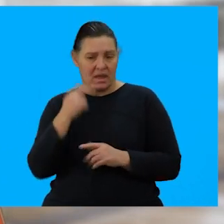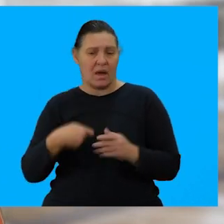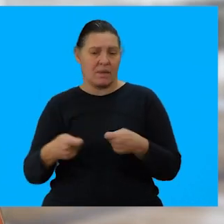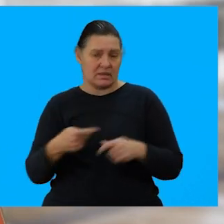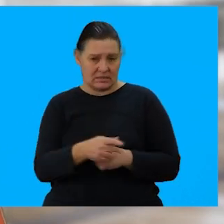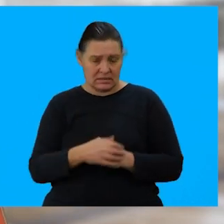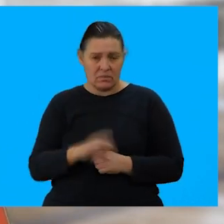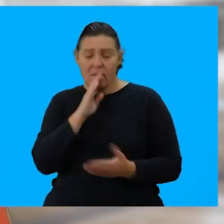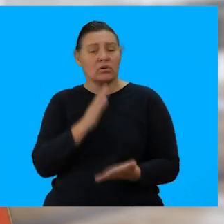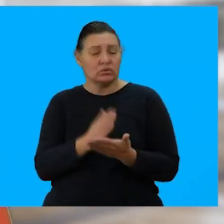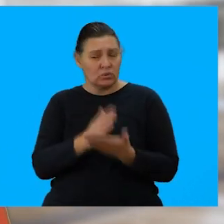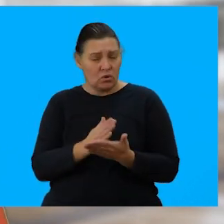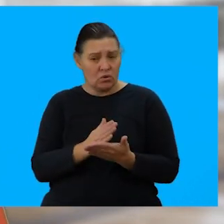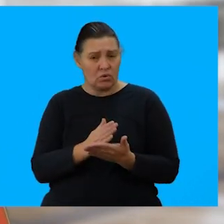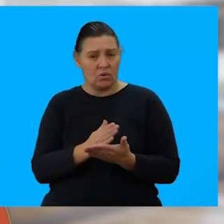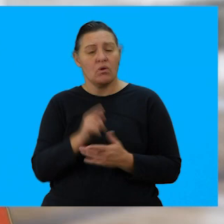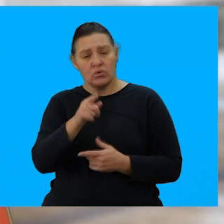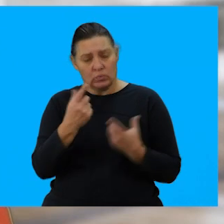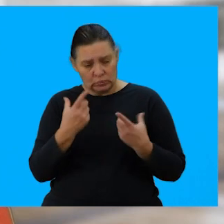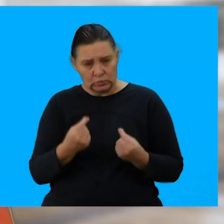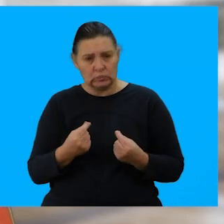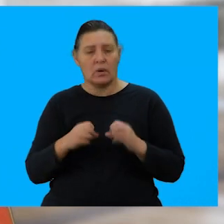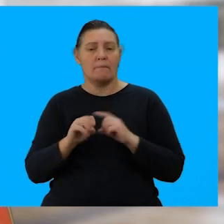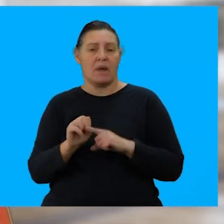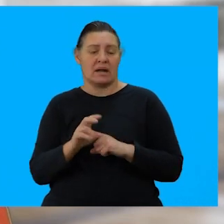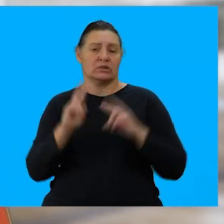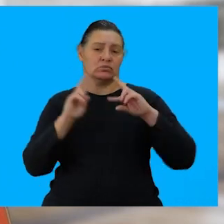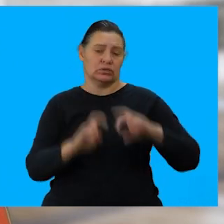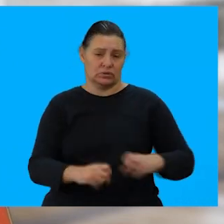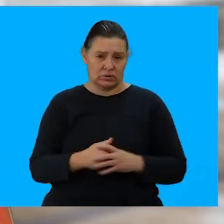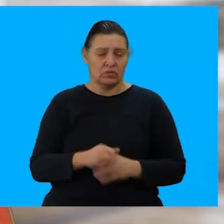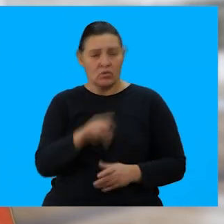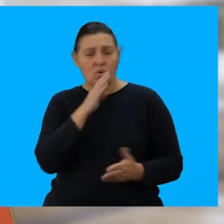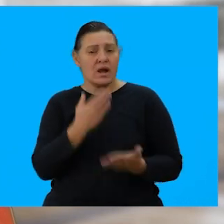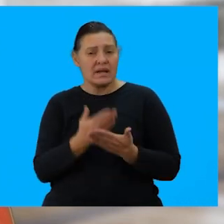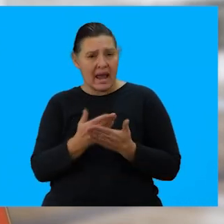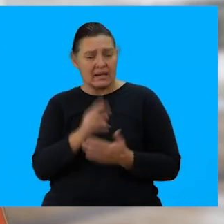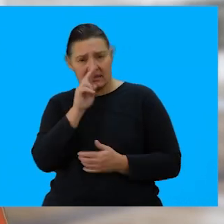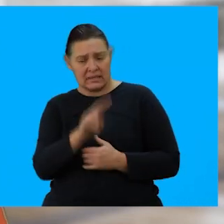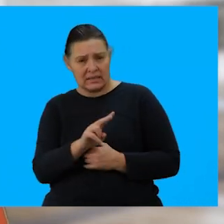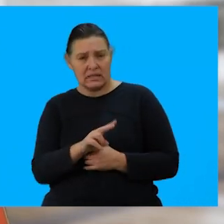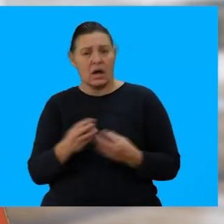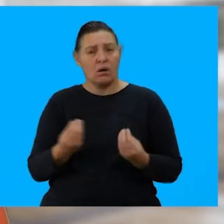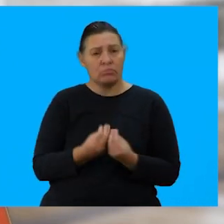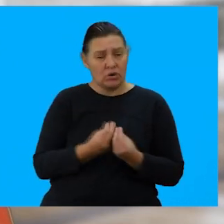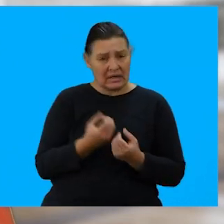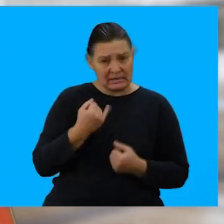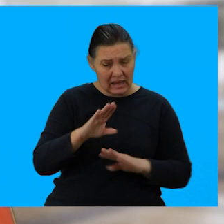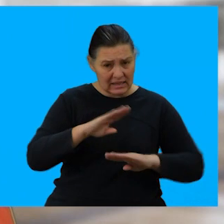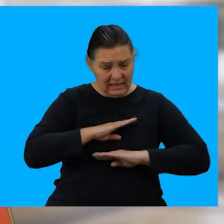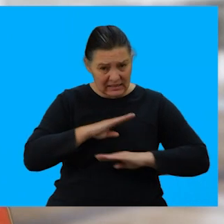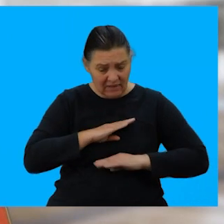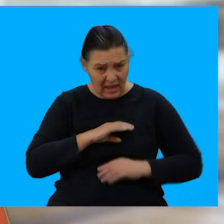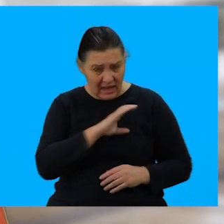familiar markets. So you need to make sure that you do a market research so that you are able to see if whether your product is